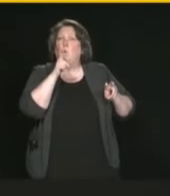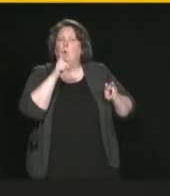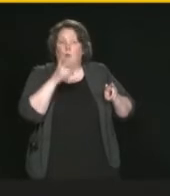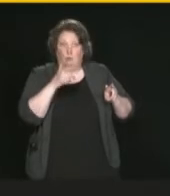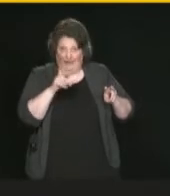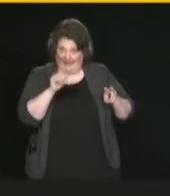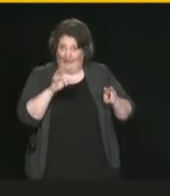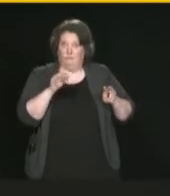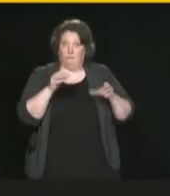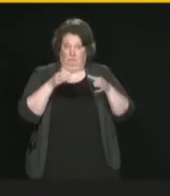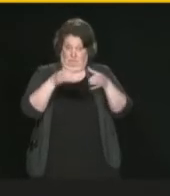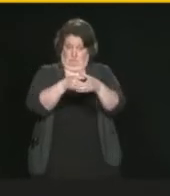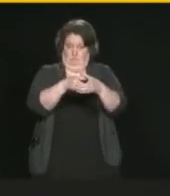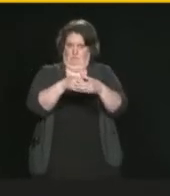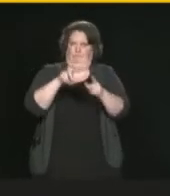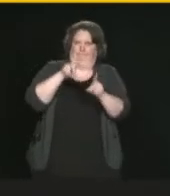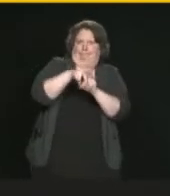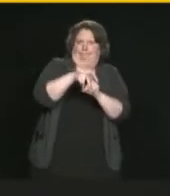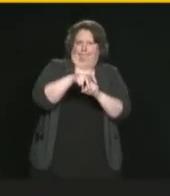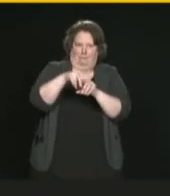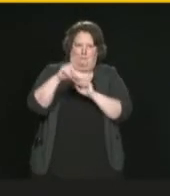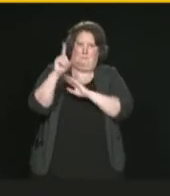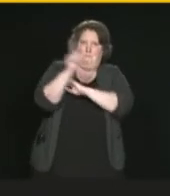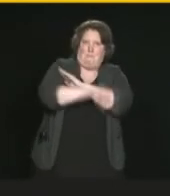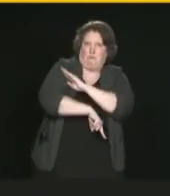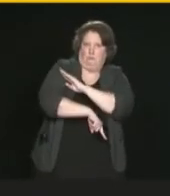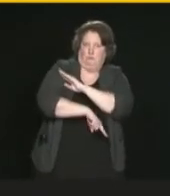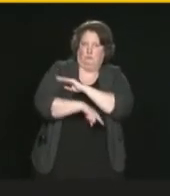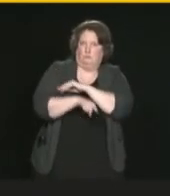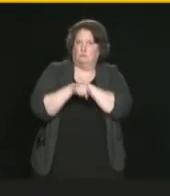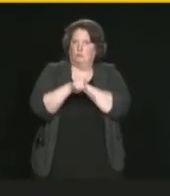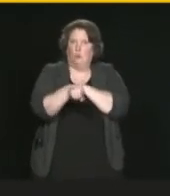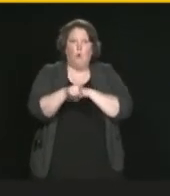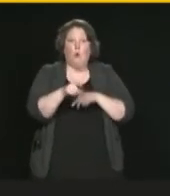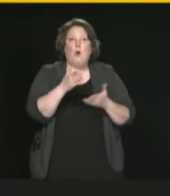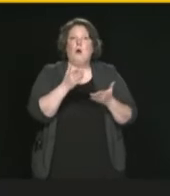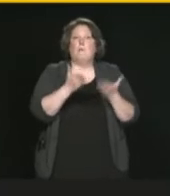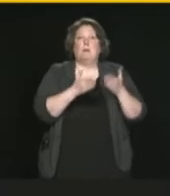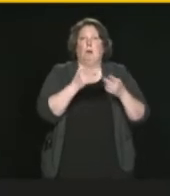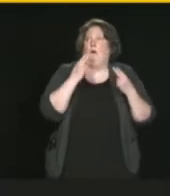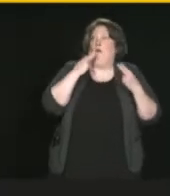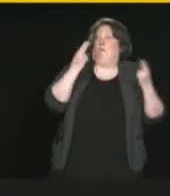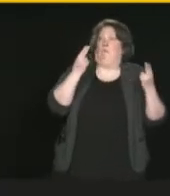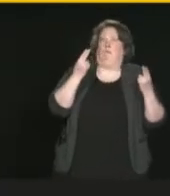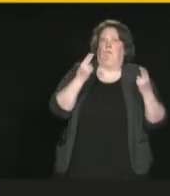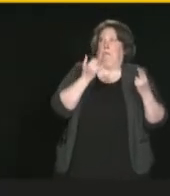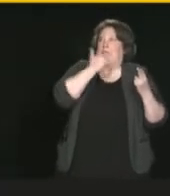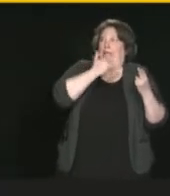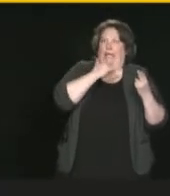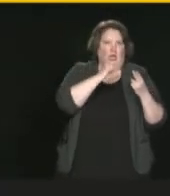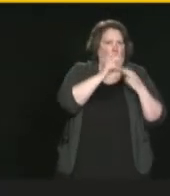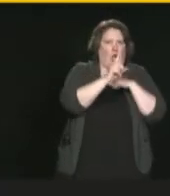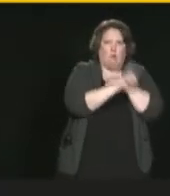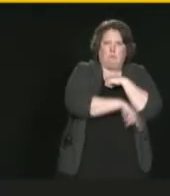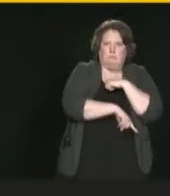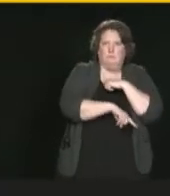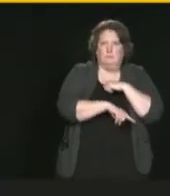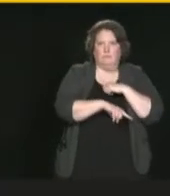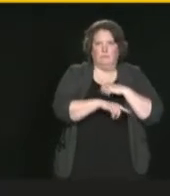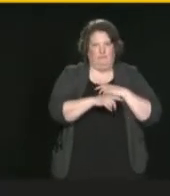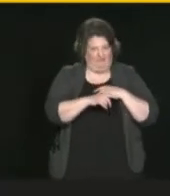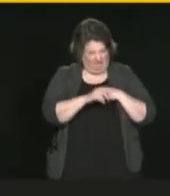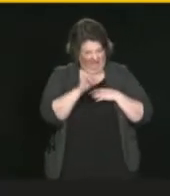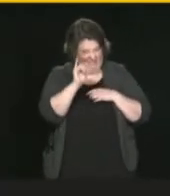I mean, that may be a bit of a smokescreen if there's no one there to, actually apply them. Well, from the